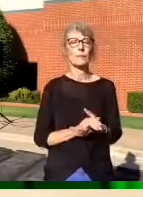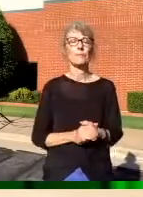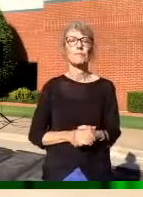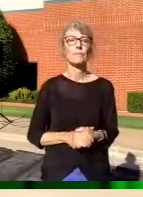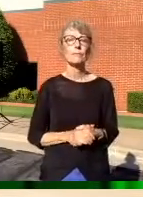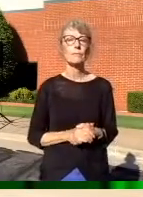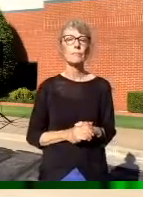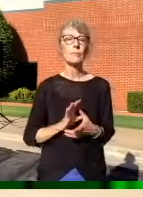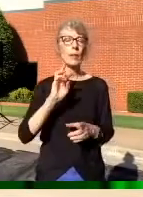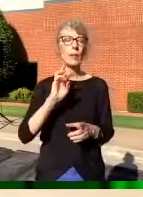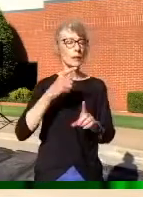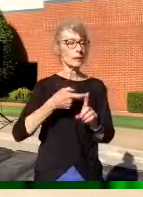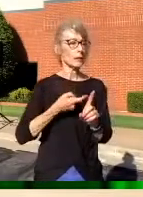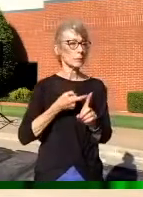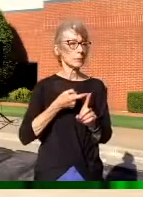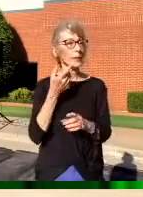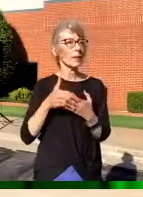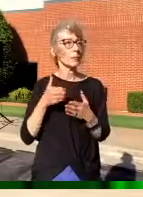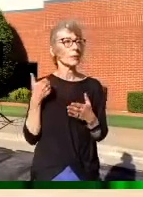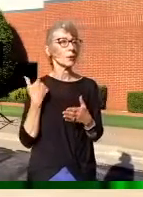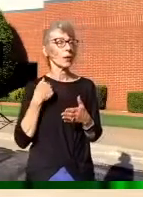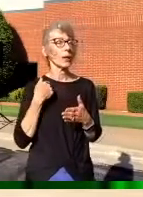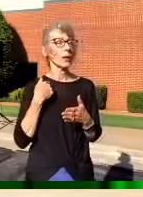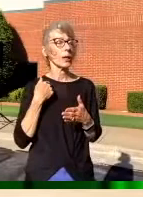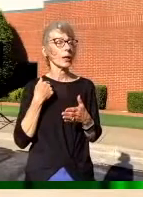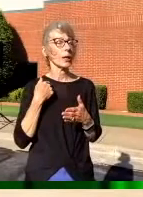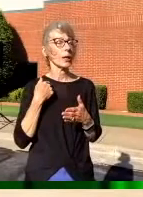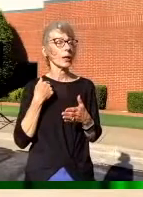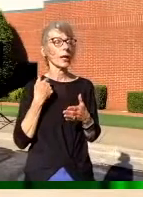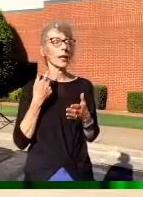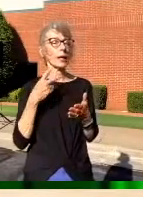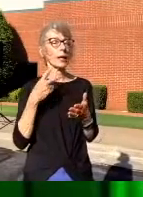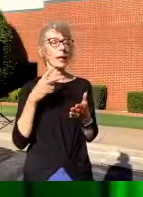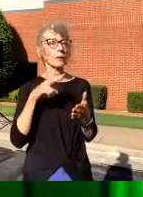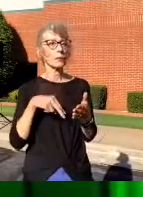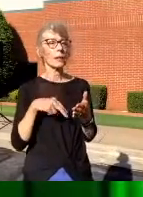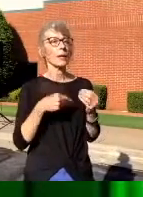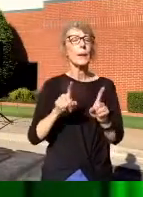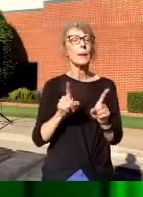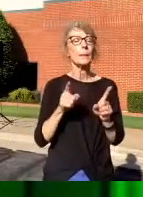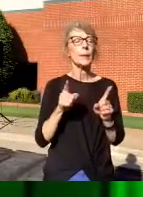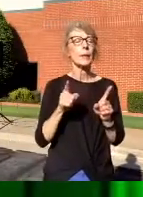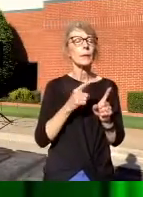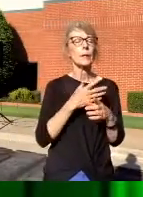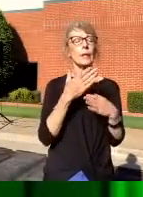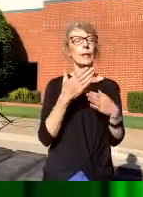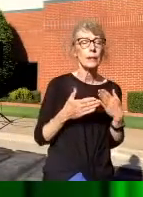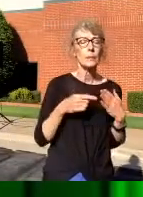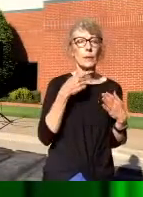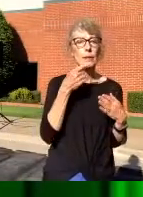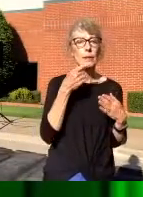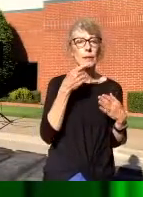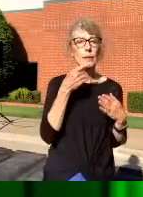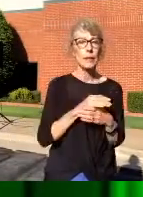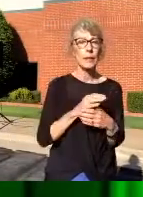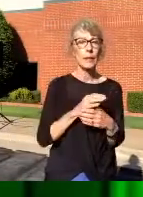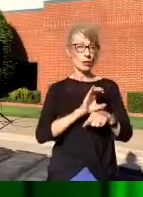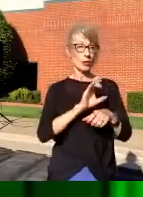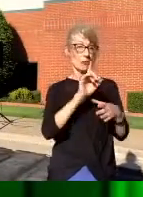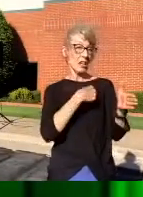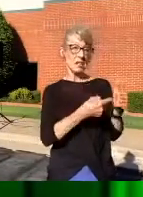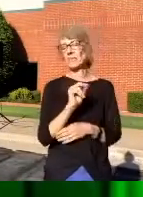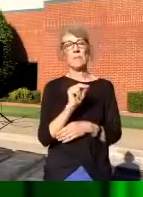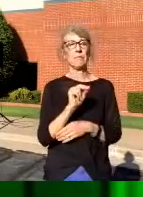I read this in one of the first emails I got about COVID, but I'll end by saying this. Church has not been canceled. The church has